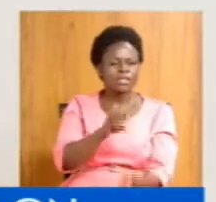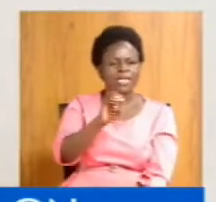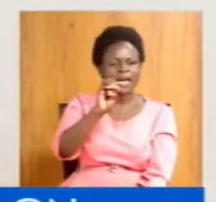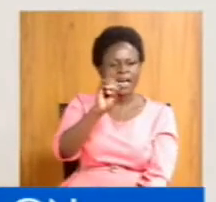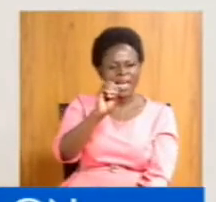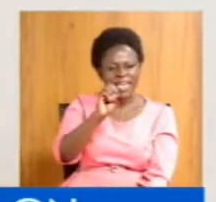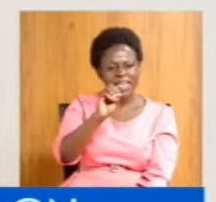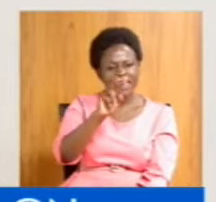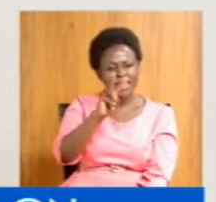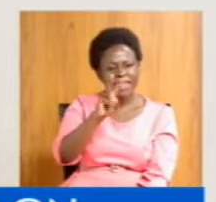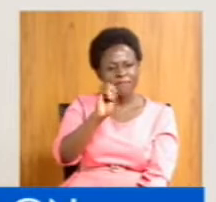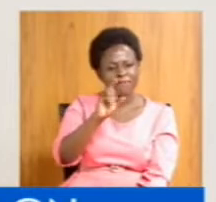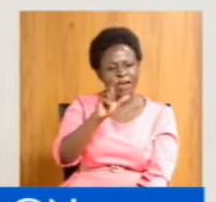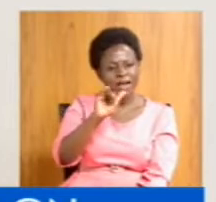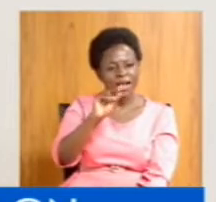Akech.